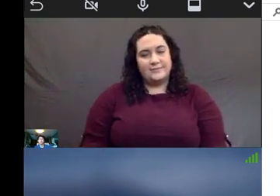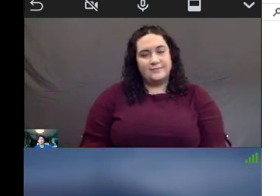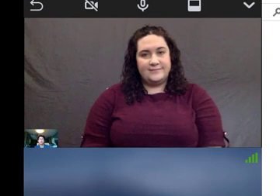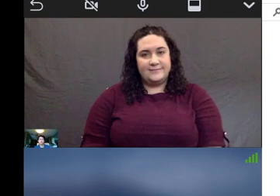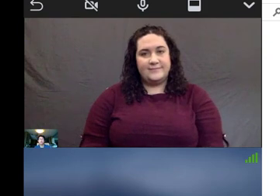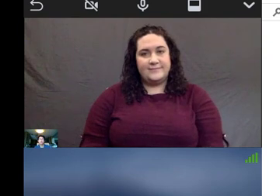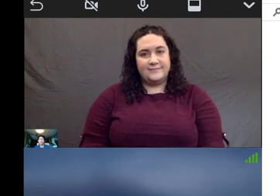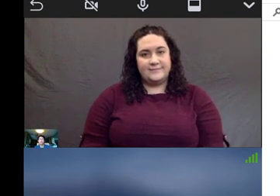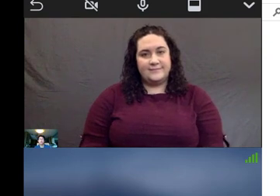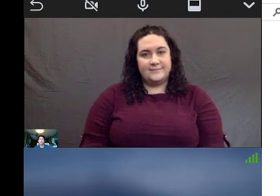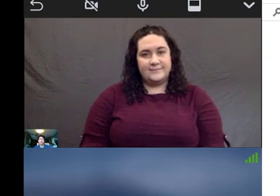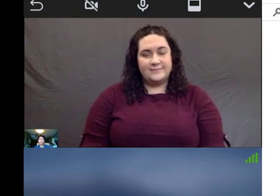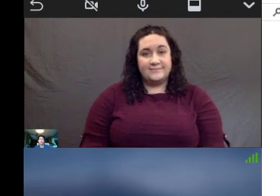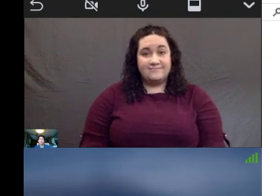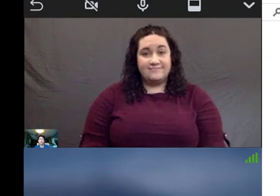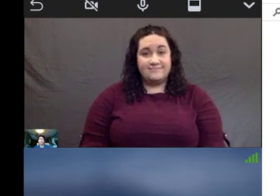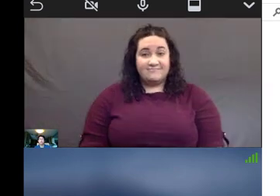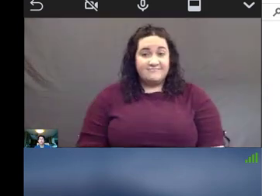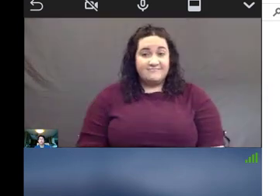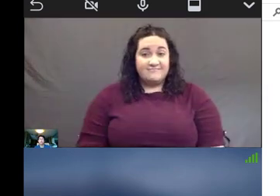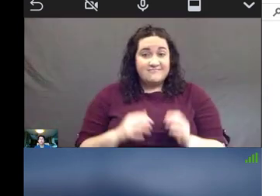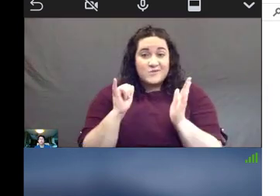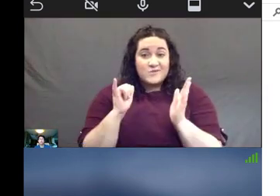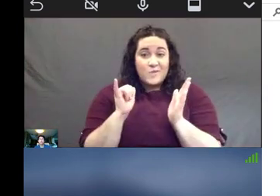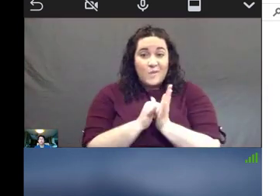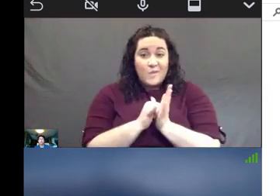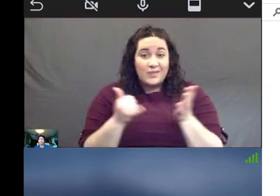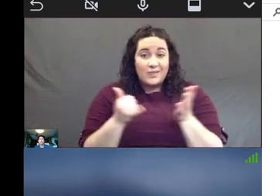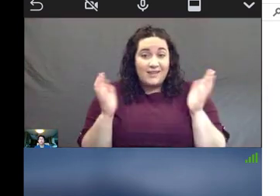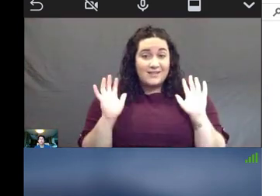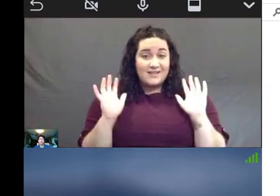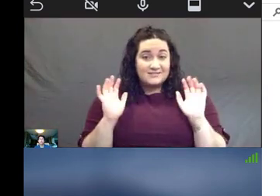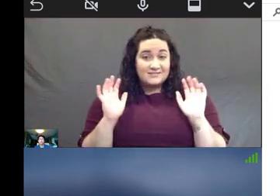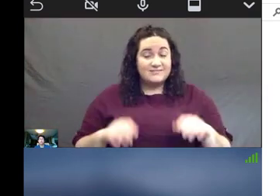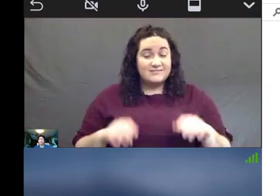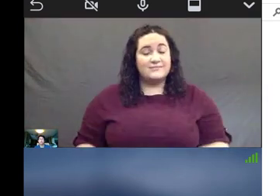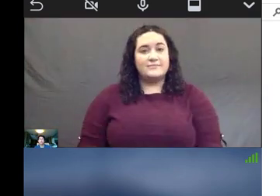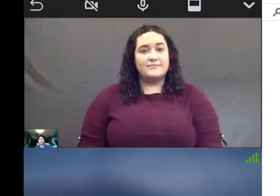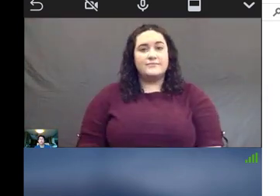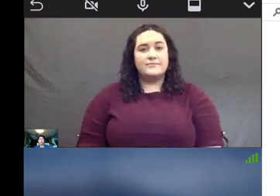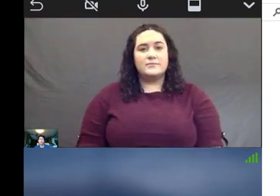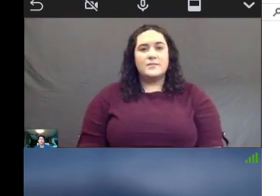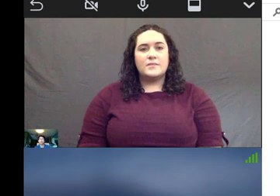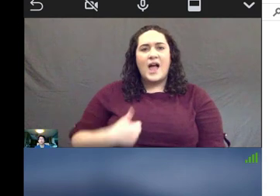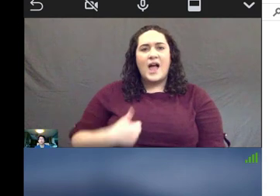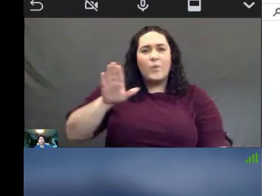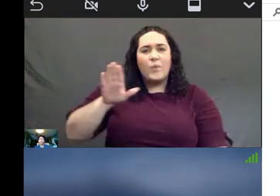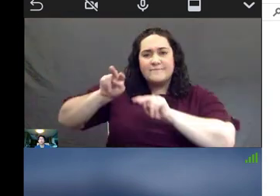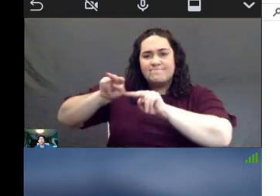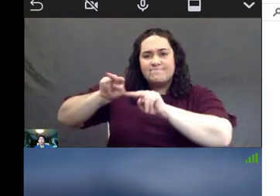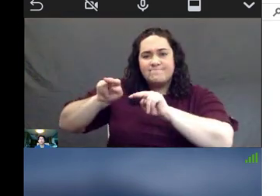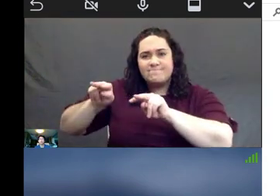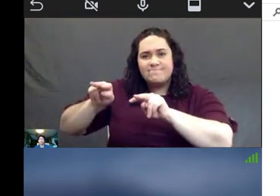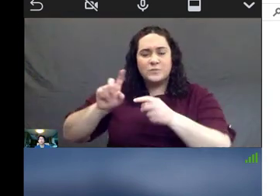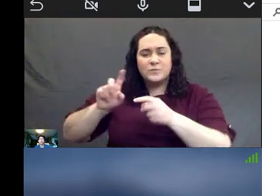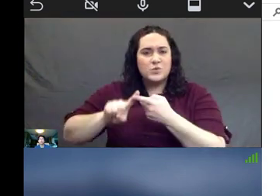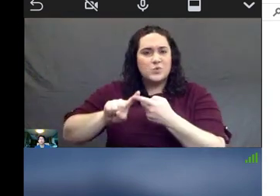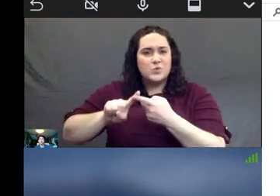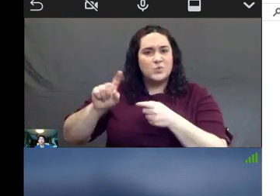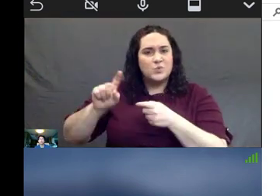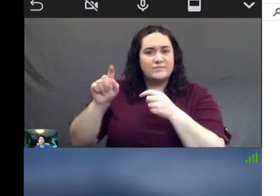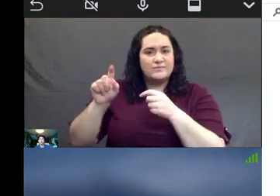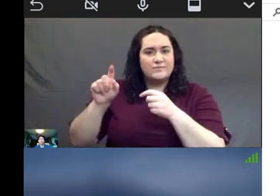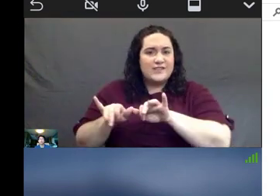So that's the five quiz questions. I'm going to try to keep an eye on the chat. So as we've done in the past, feel